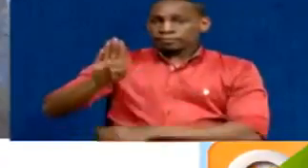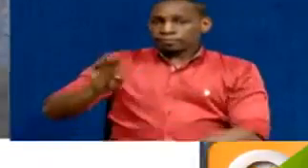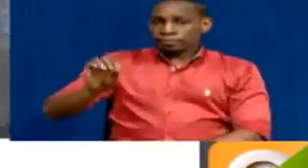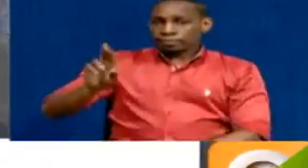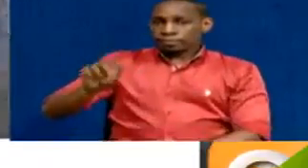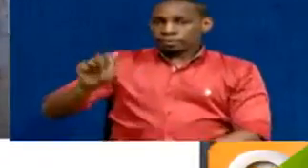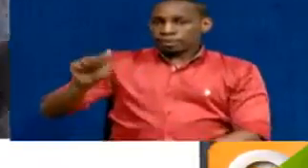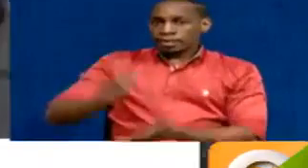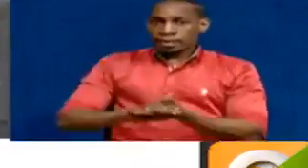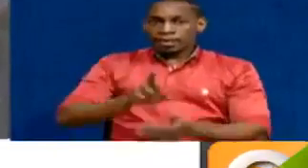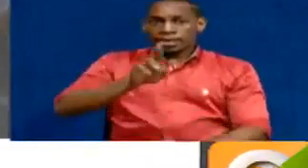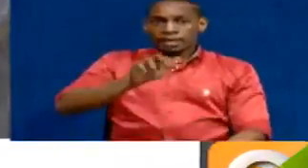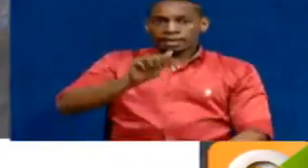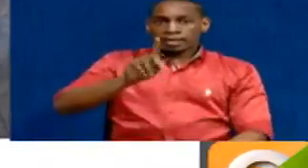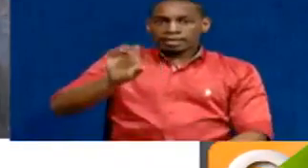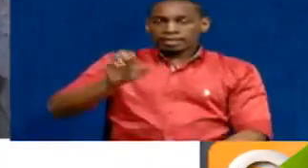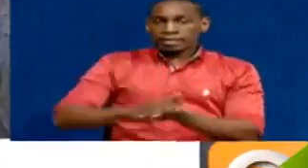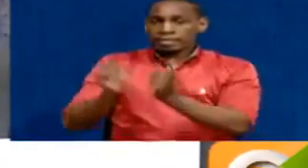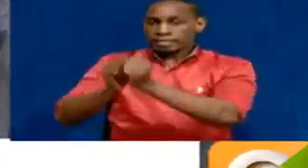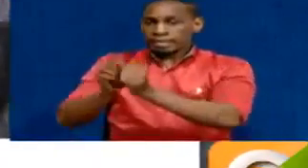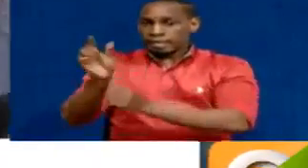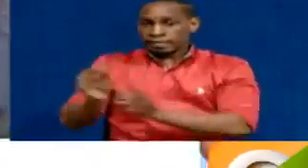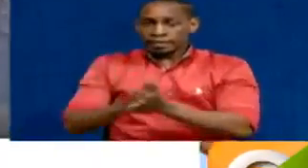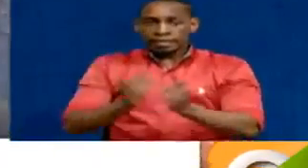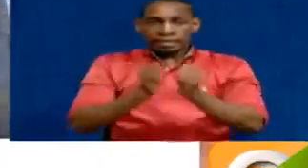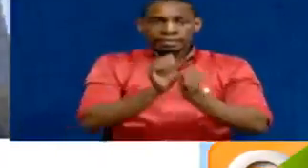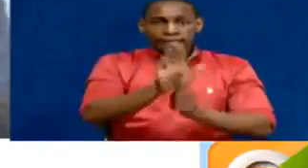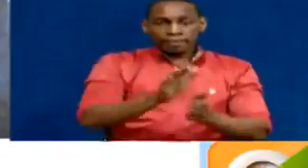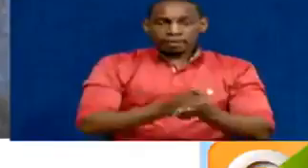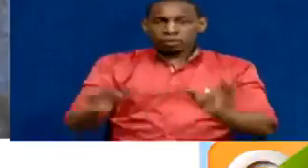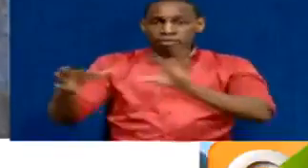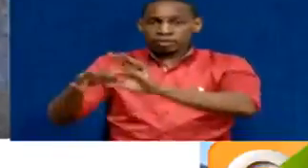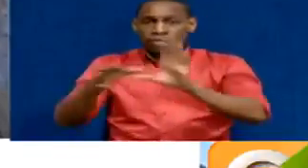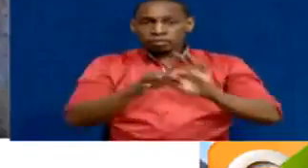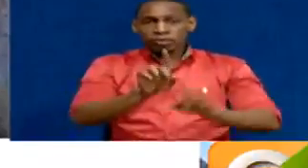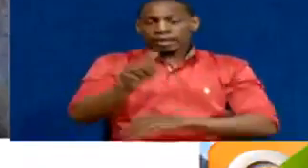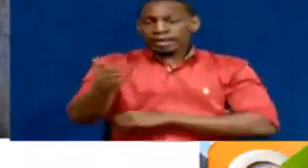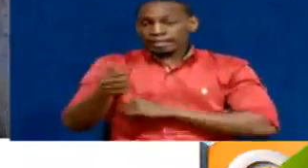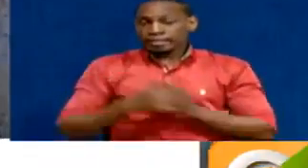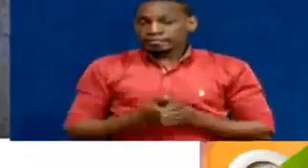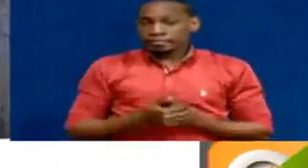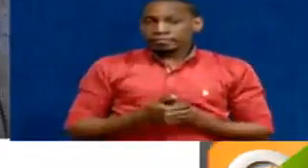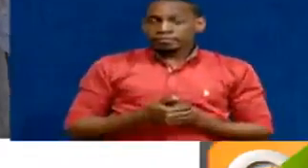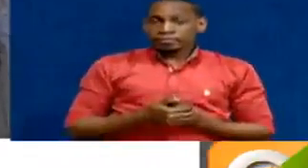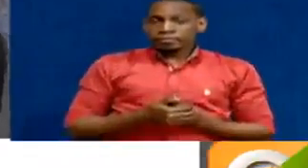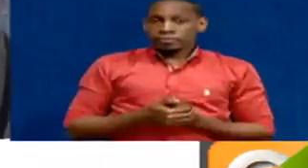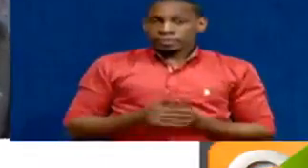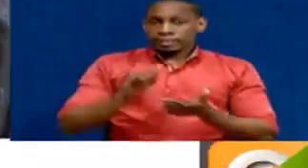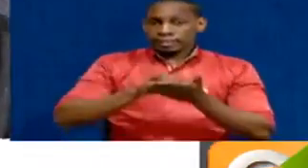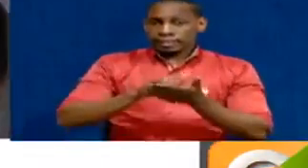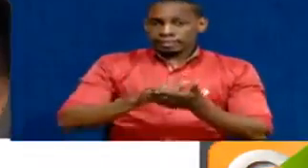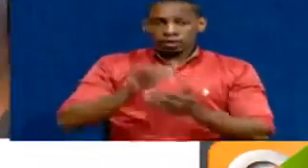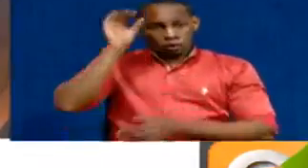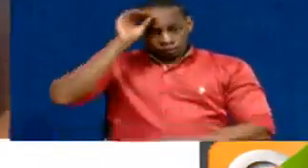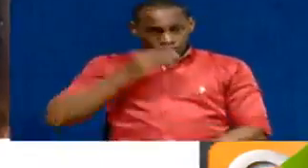Rendile wanakosana, Borana 10 wawekwe ndani ya Rendile, Rendile 10 wawekwe ndani ya Borana. Hiyo ndio